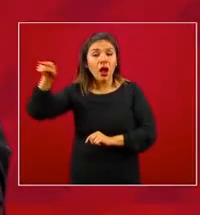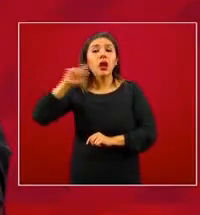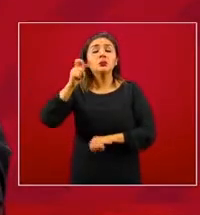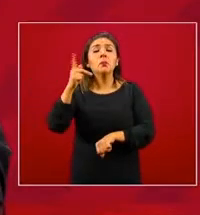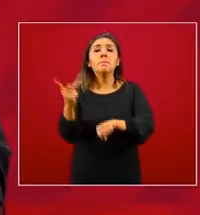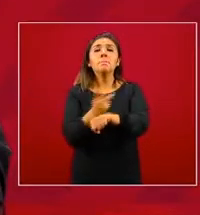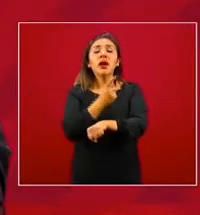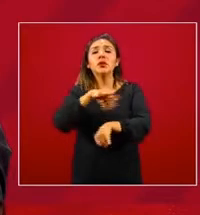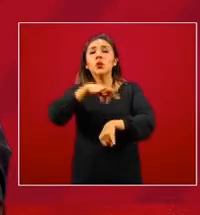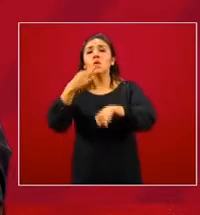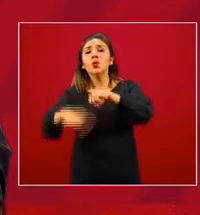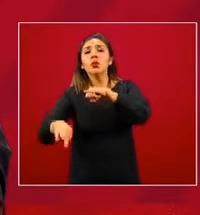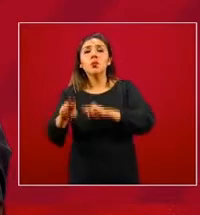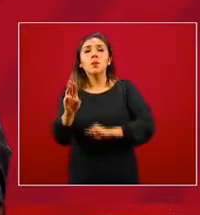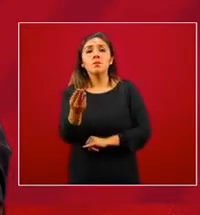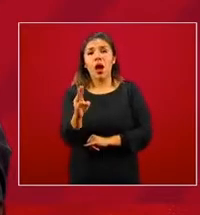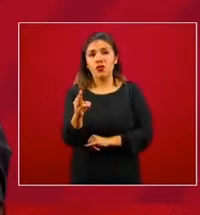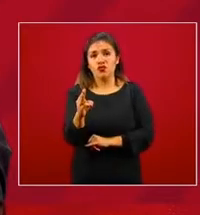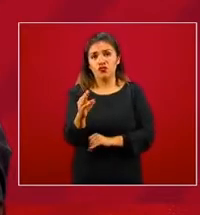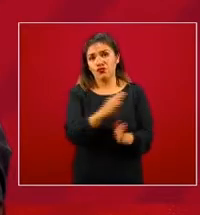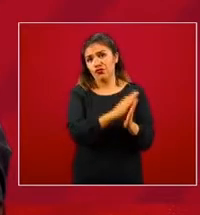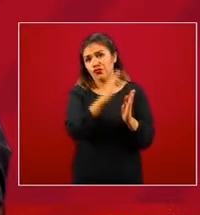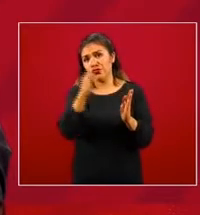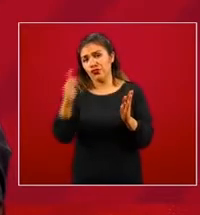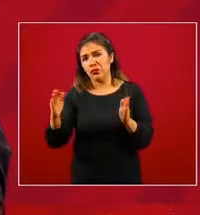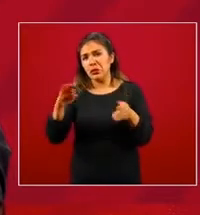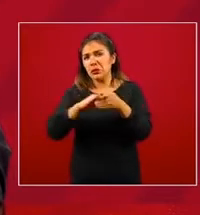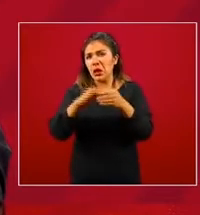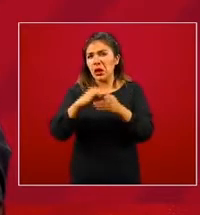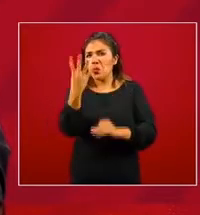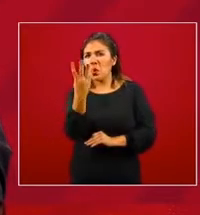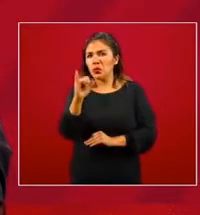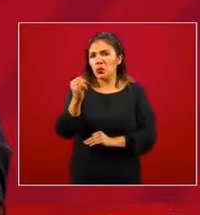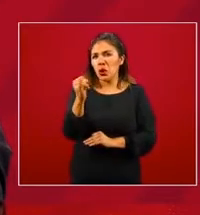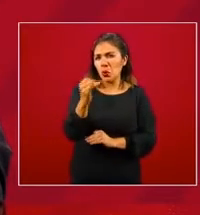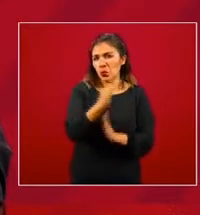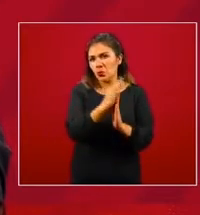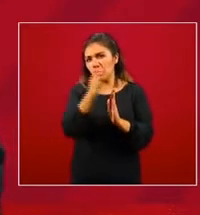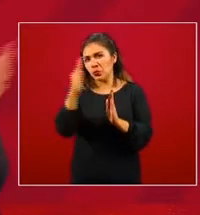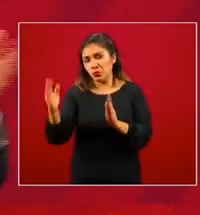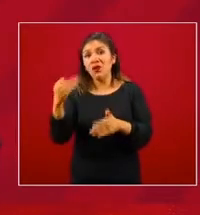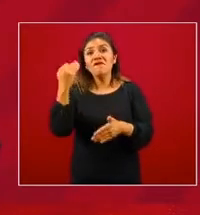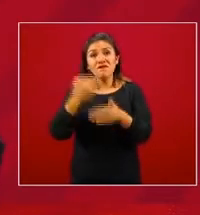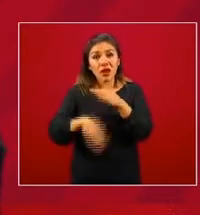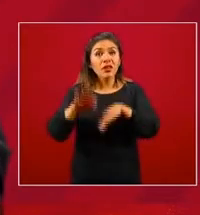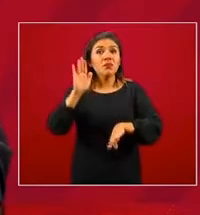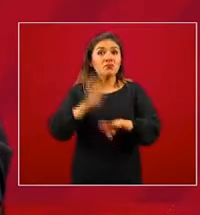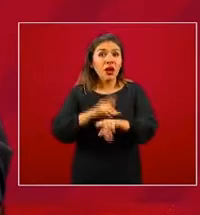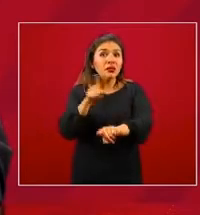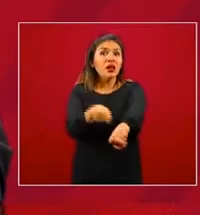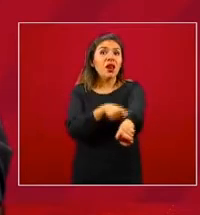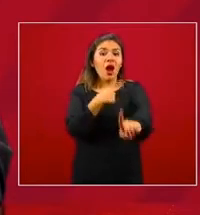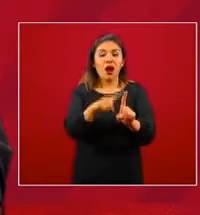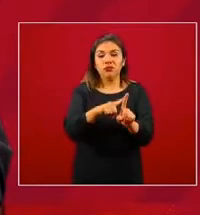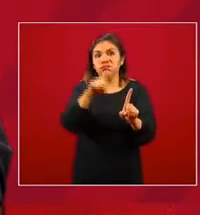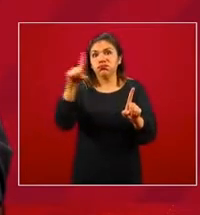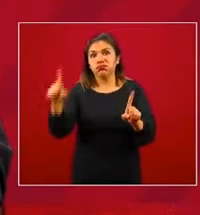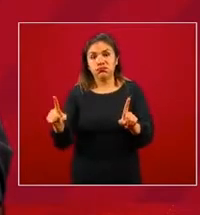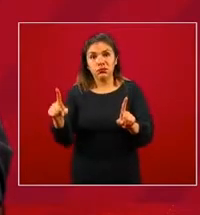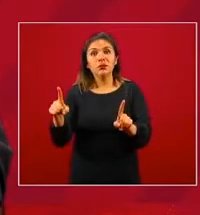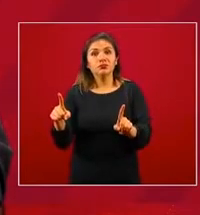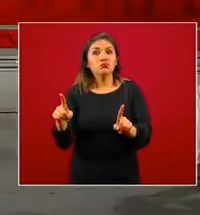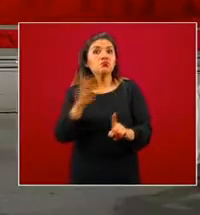epidemic curve would occur at the end of May. That would be around June 4th that they would be hitting their apex of the